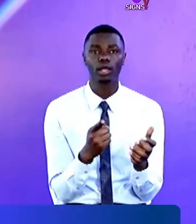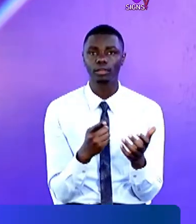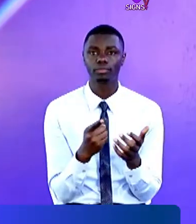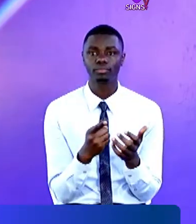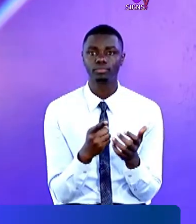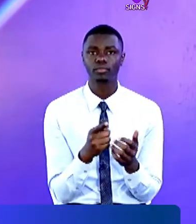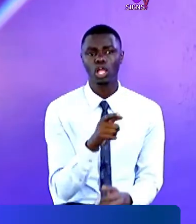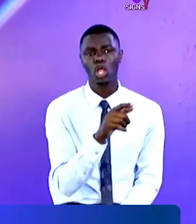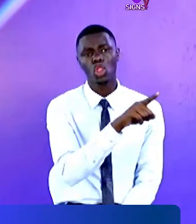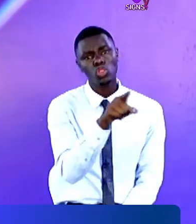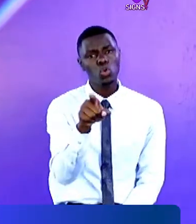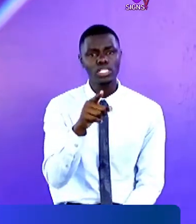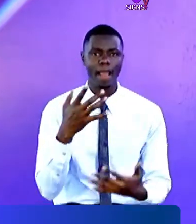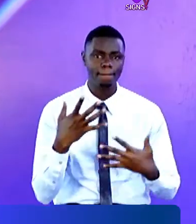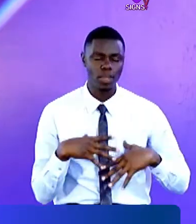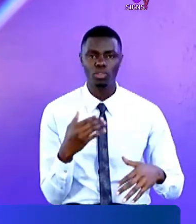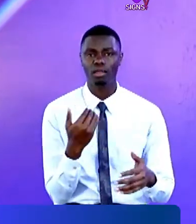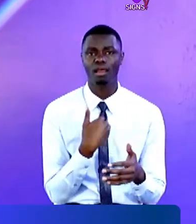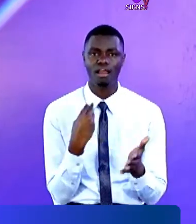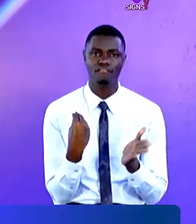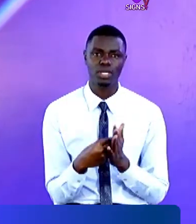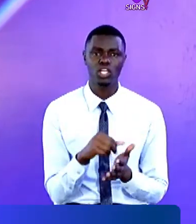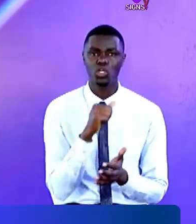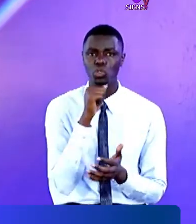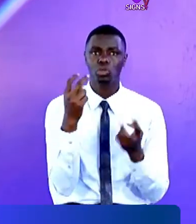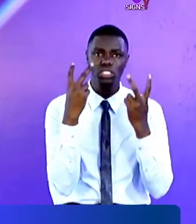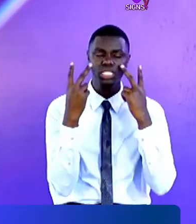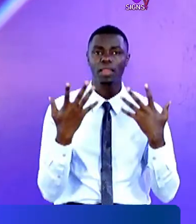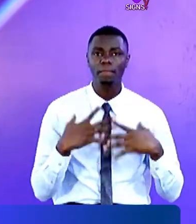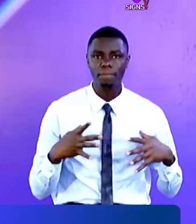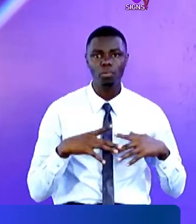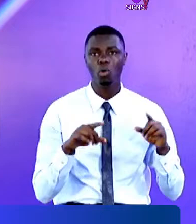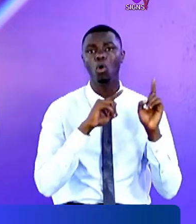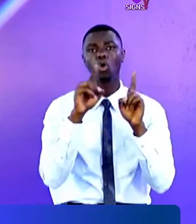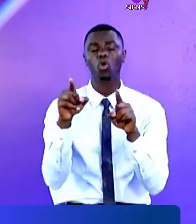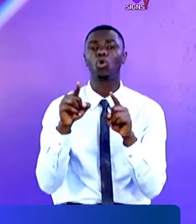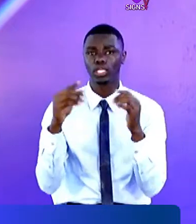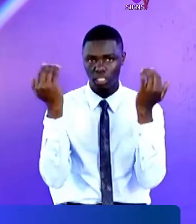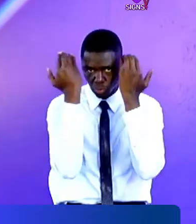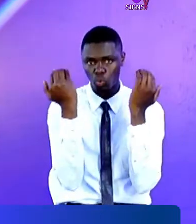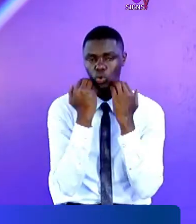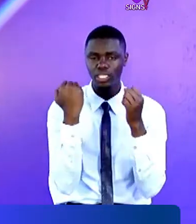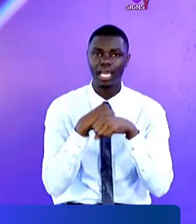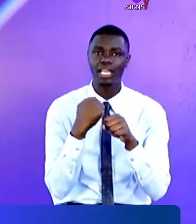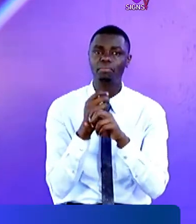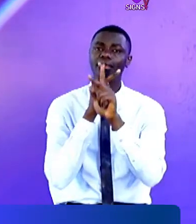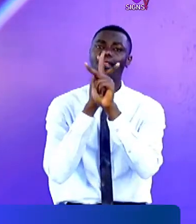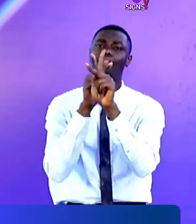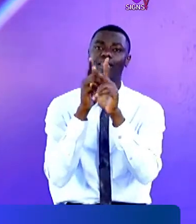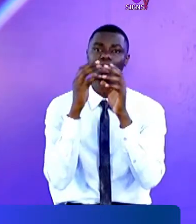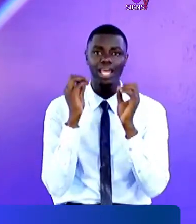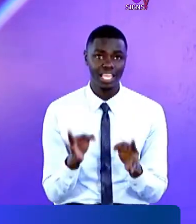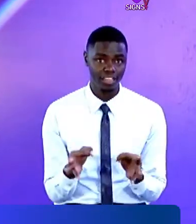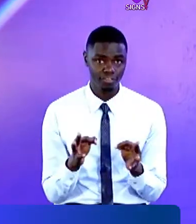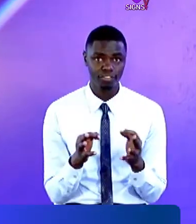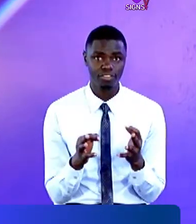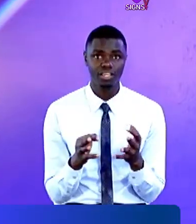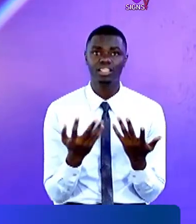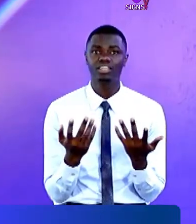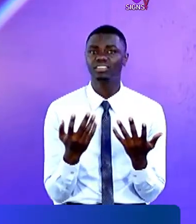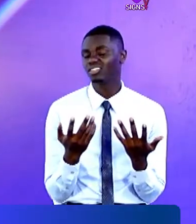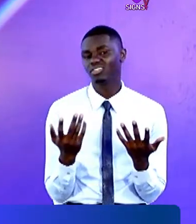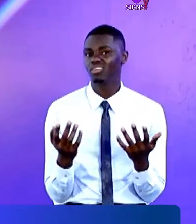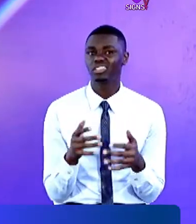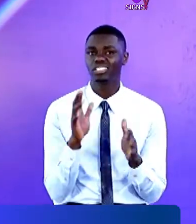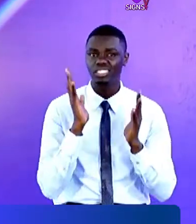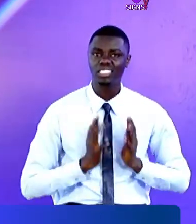are people who have money, you don't see people going to court and making noise about it. But you see, if that, let's say, somebody who is useless somewhere like Fred